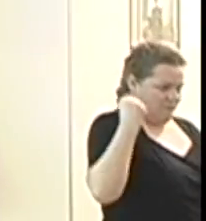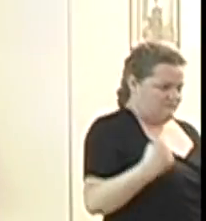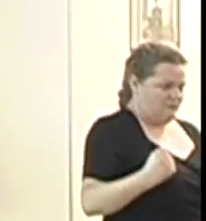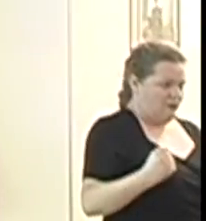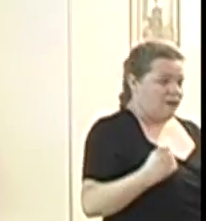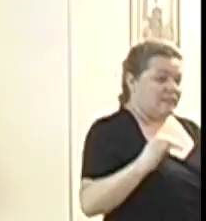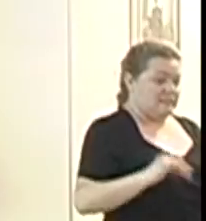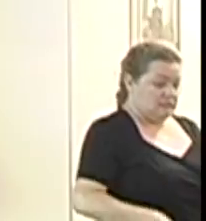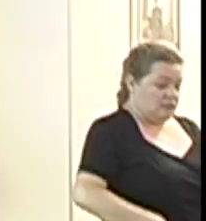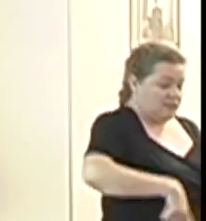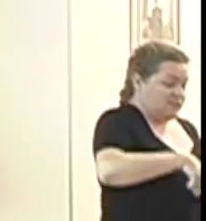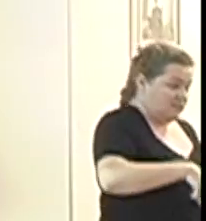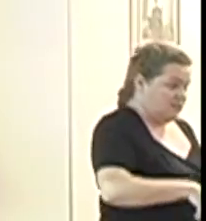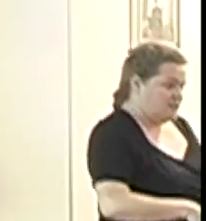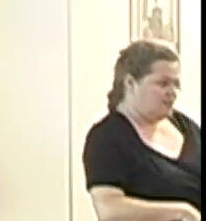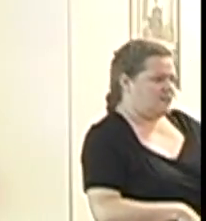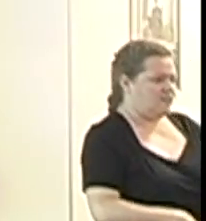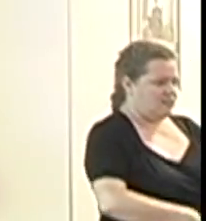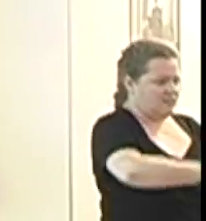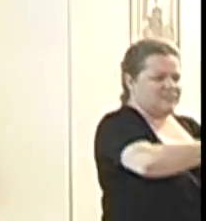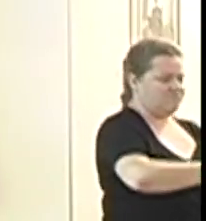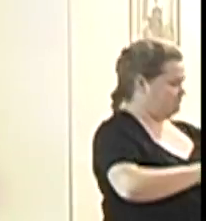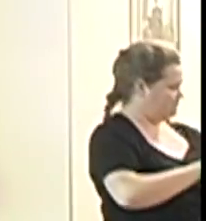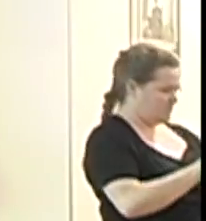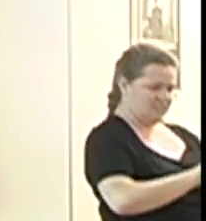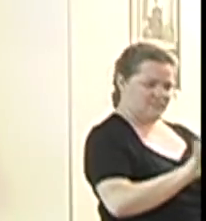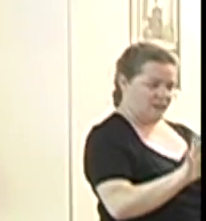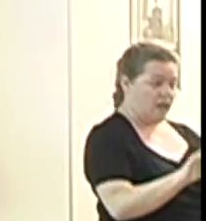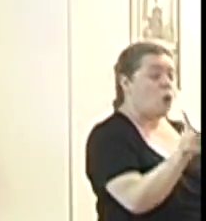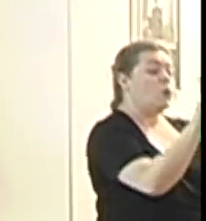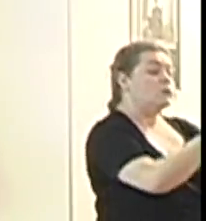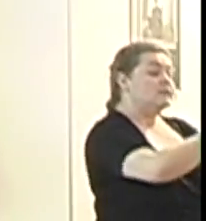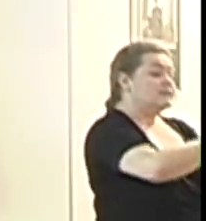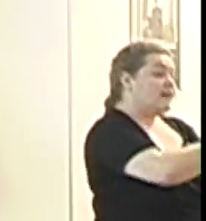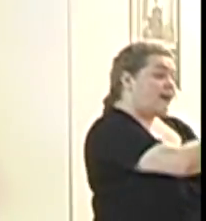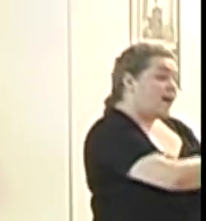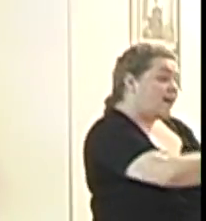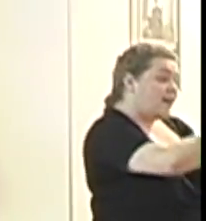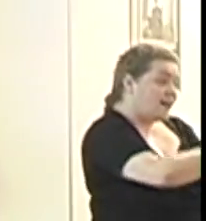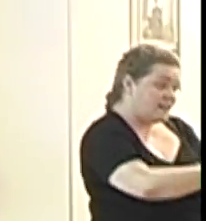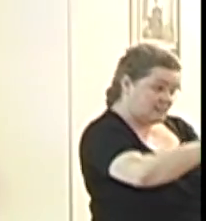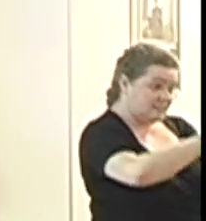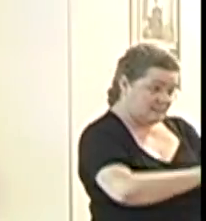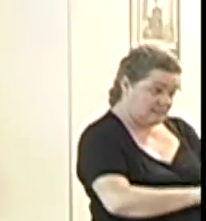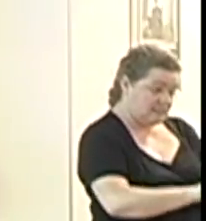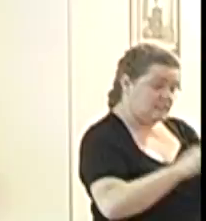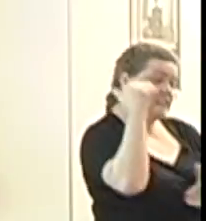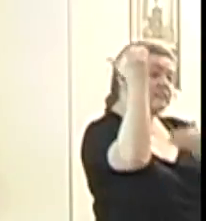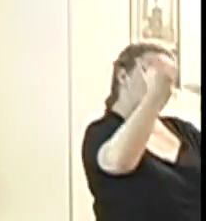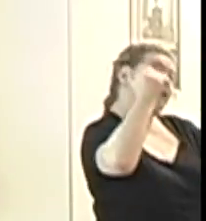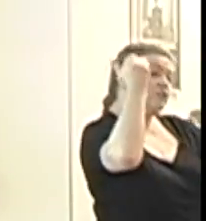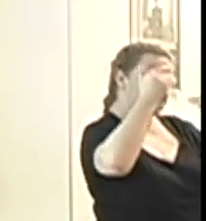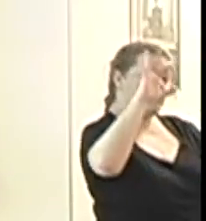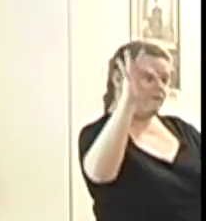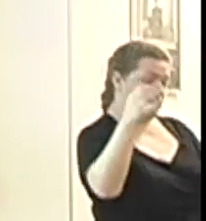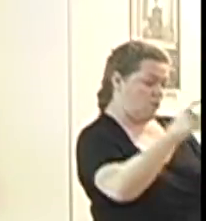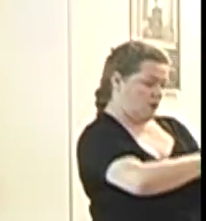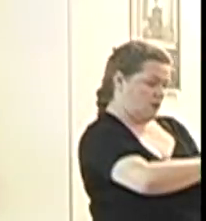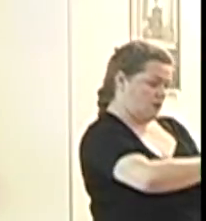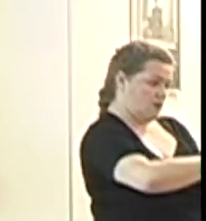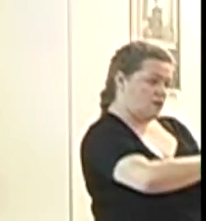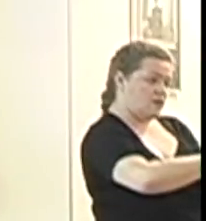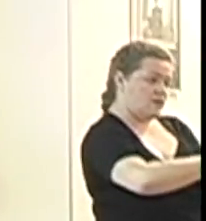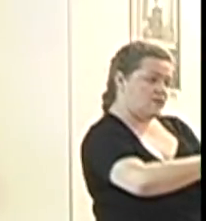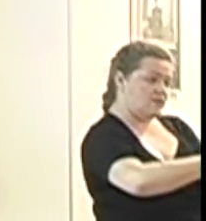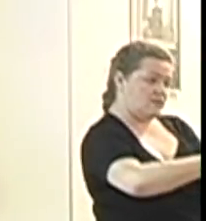expended at the knee and the wrist. In the development of writing, instead of an adult will move the pencil across the